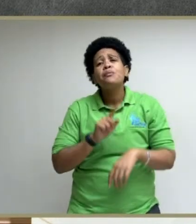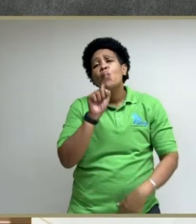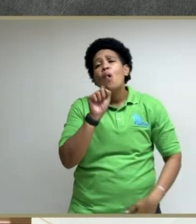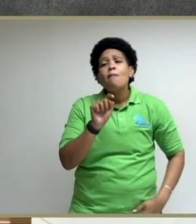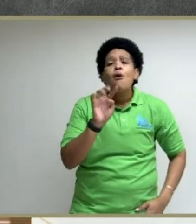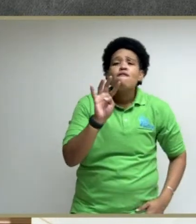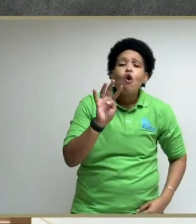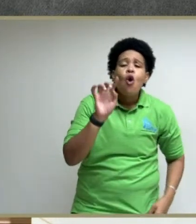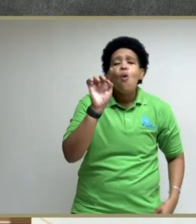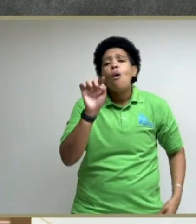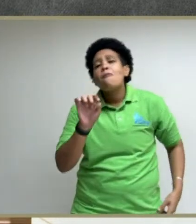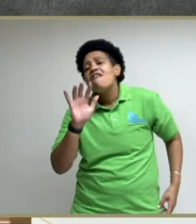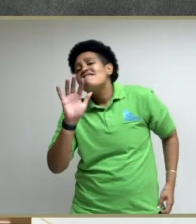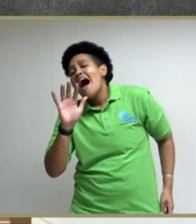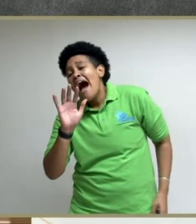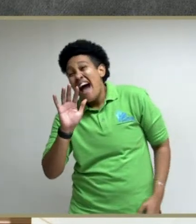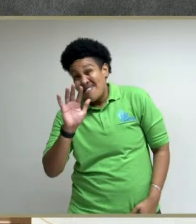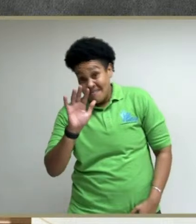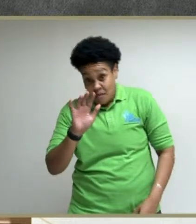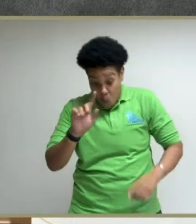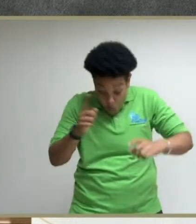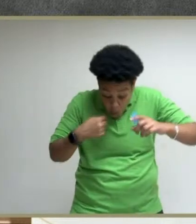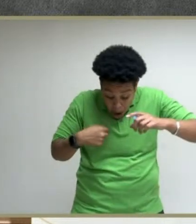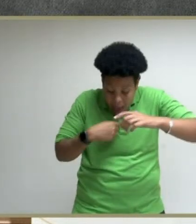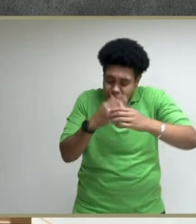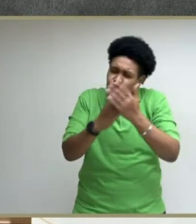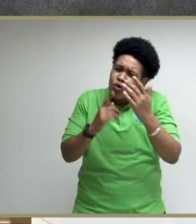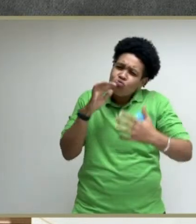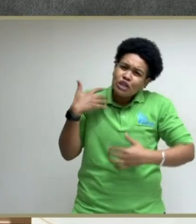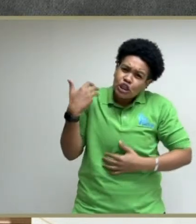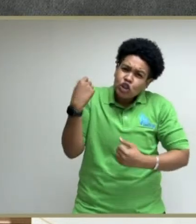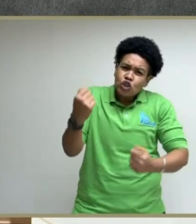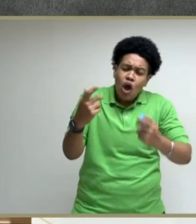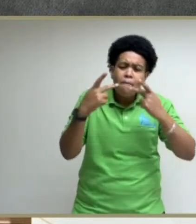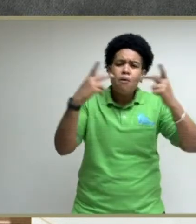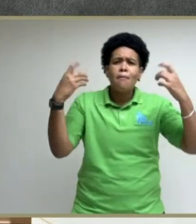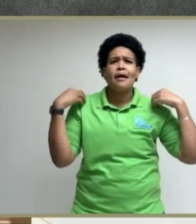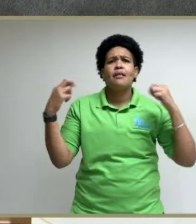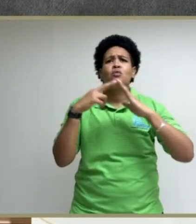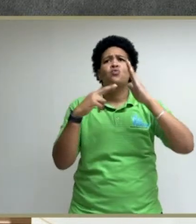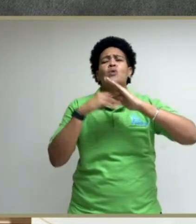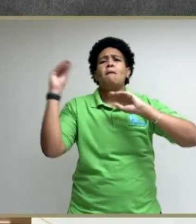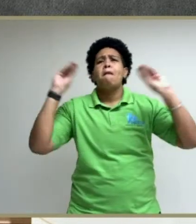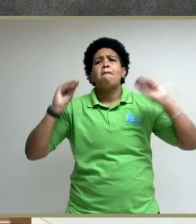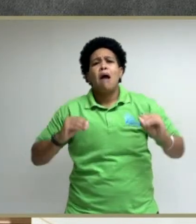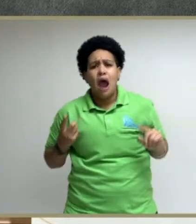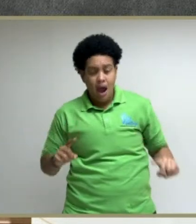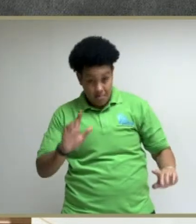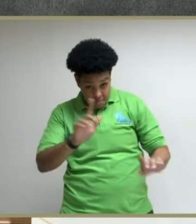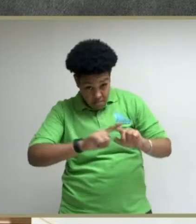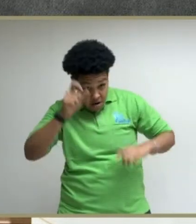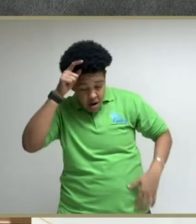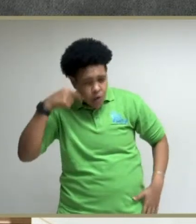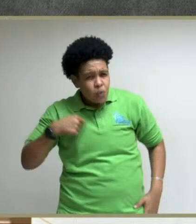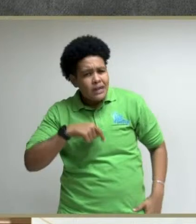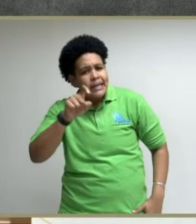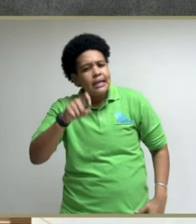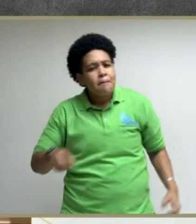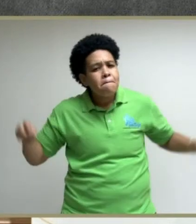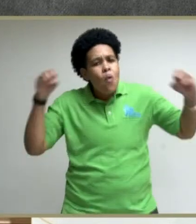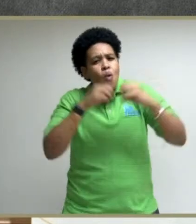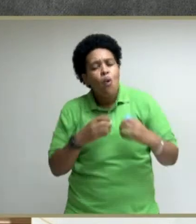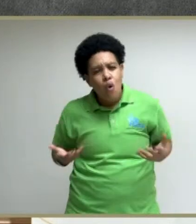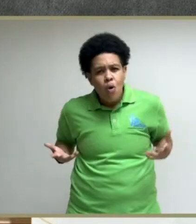1.4, 1.5 when we had some strong public health measures. But we needed more than